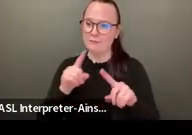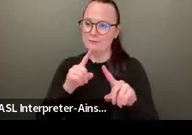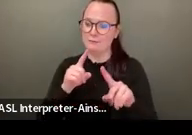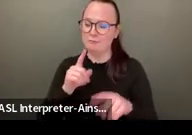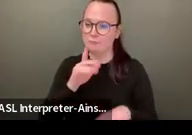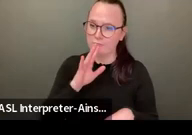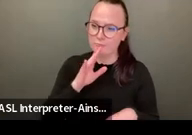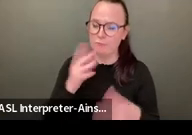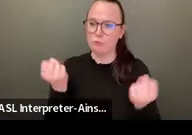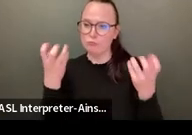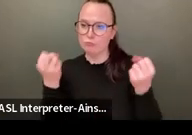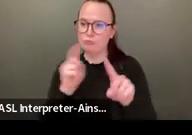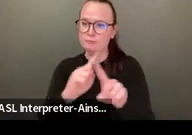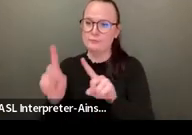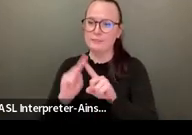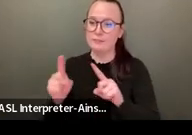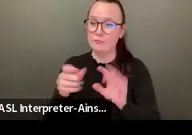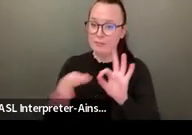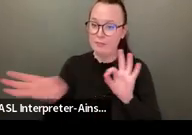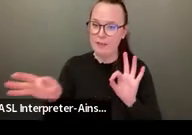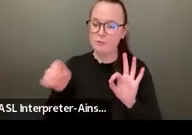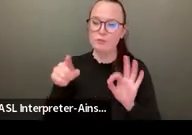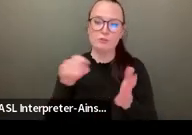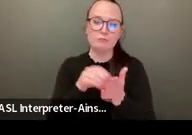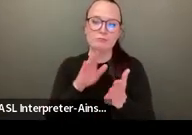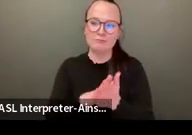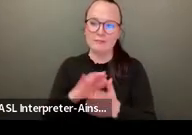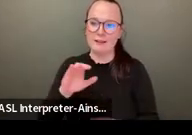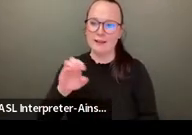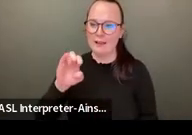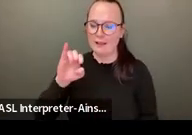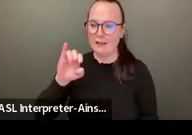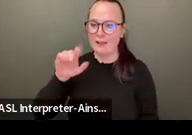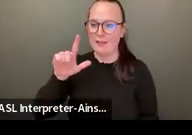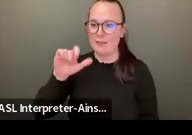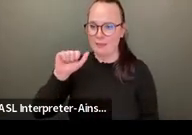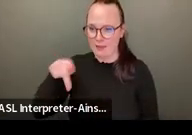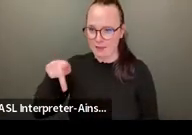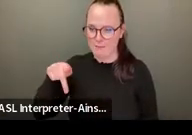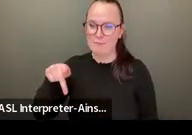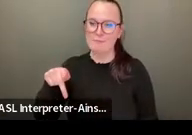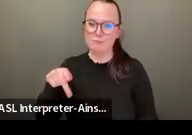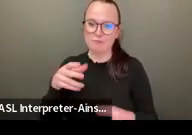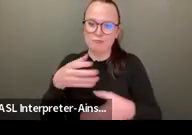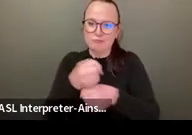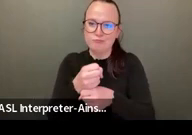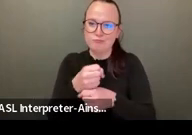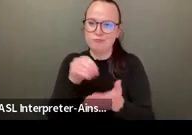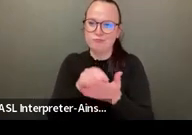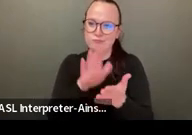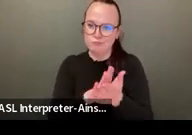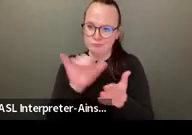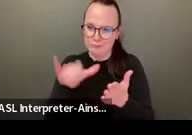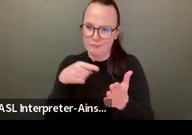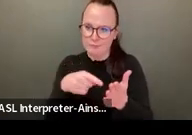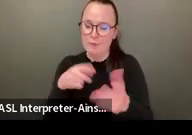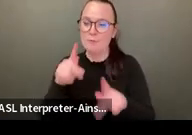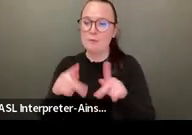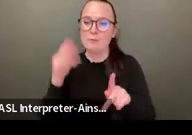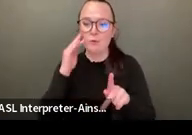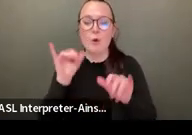document that ILAP. And so then people would know that they have that and that they are also accessing those